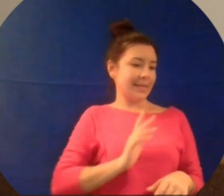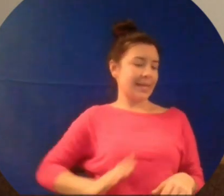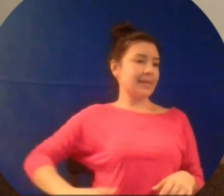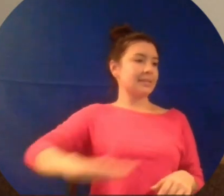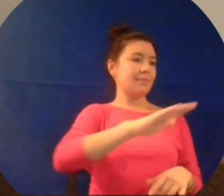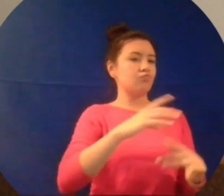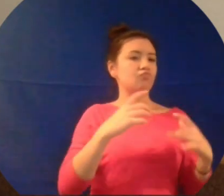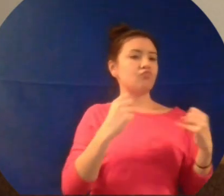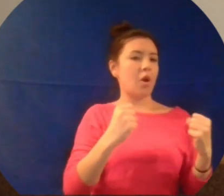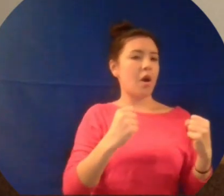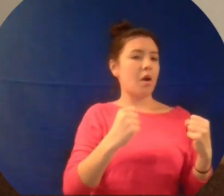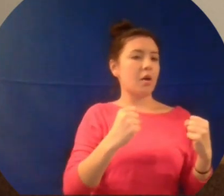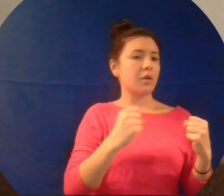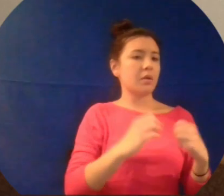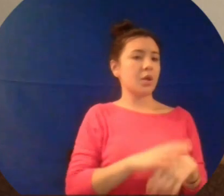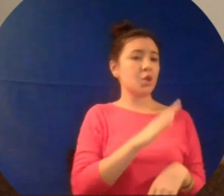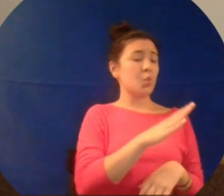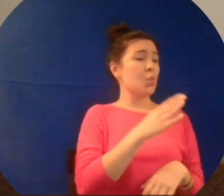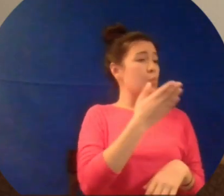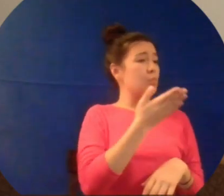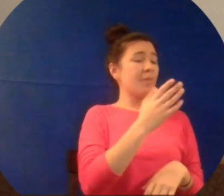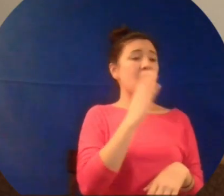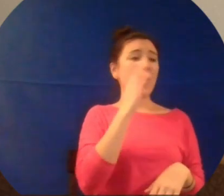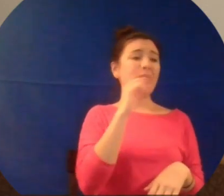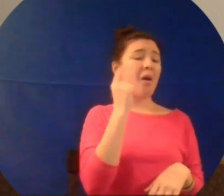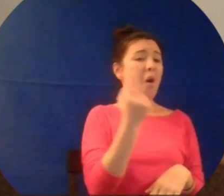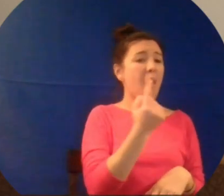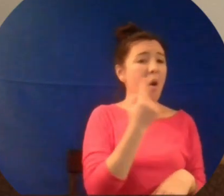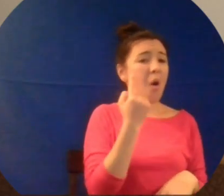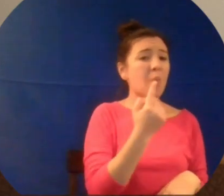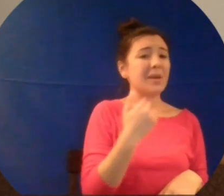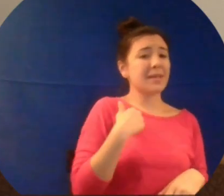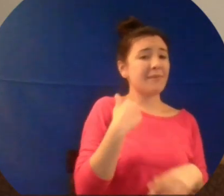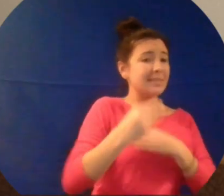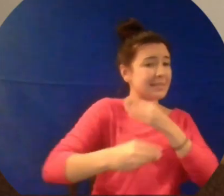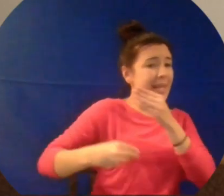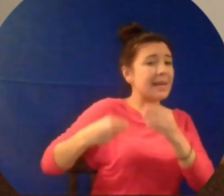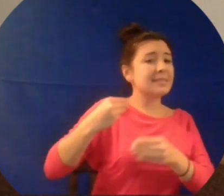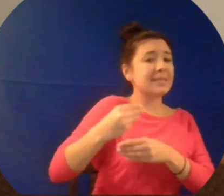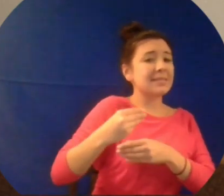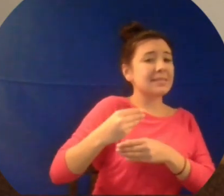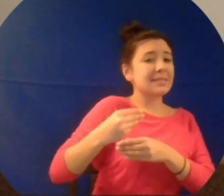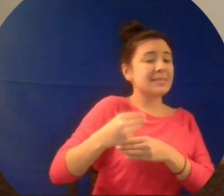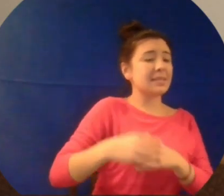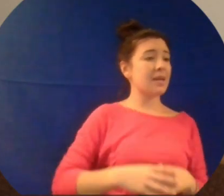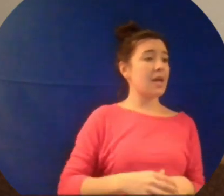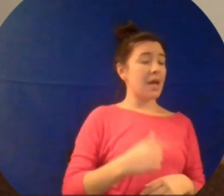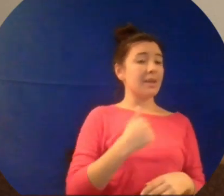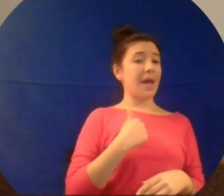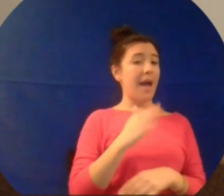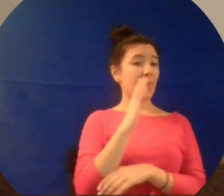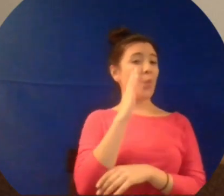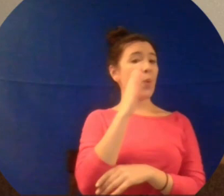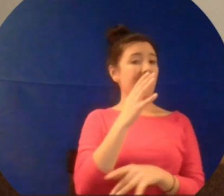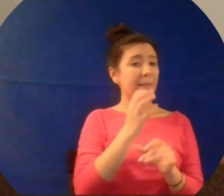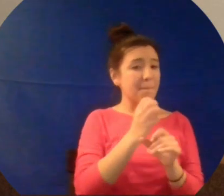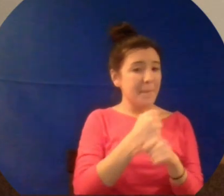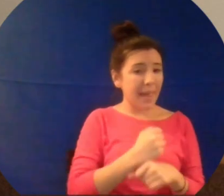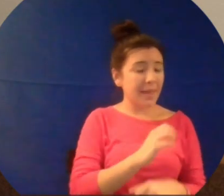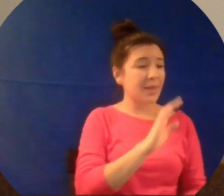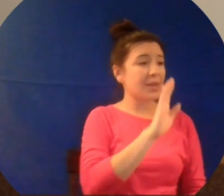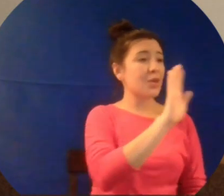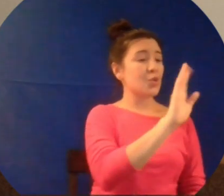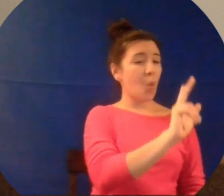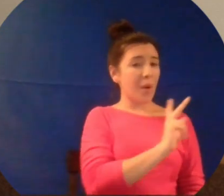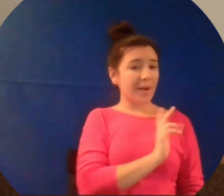firm. I will be a father to him, and he shall be a son to me. Your